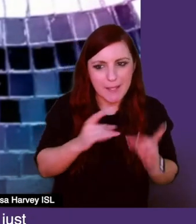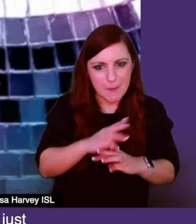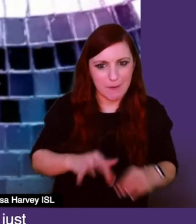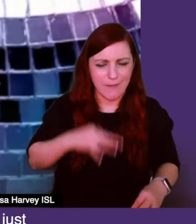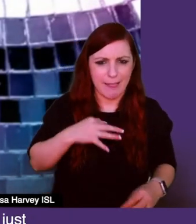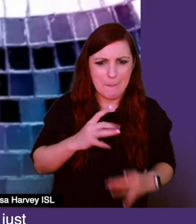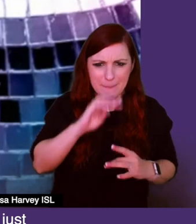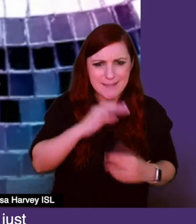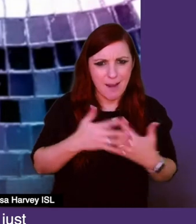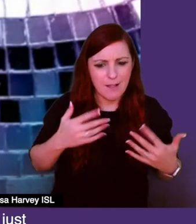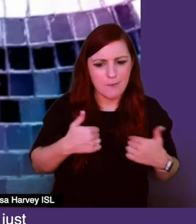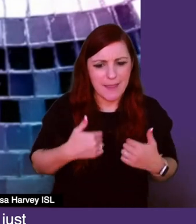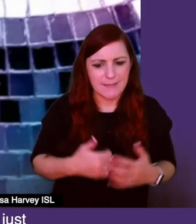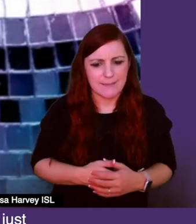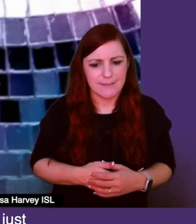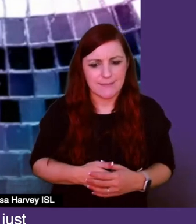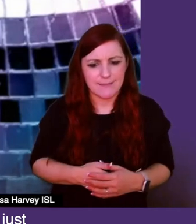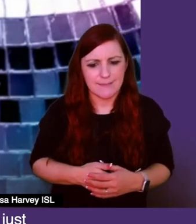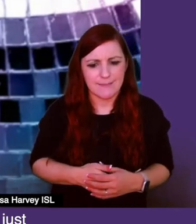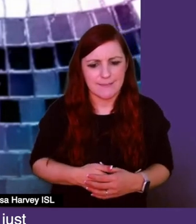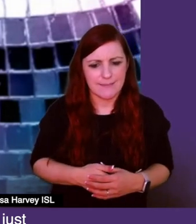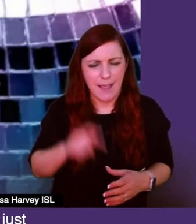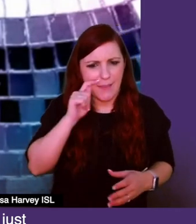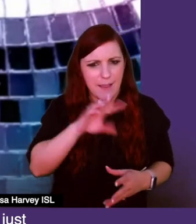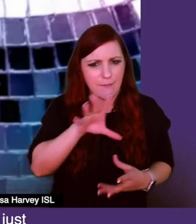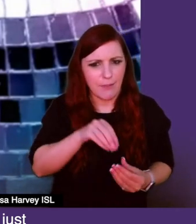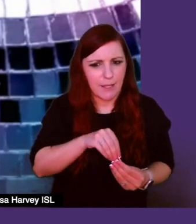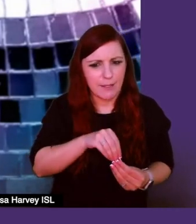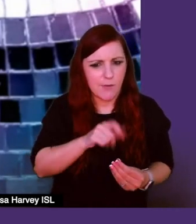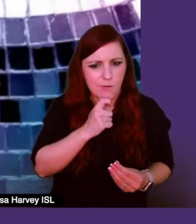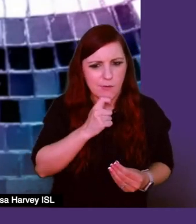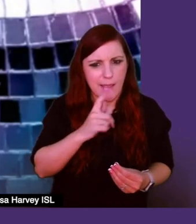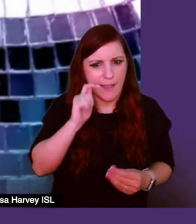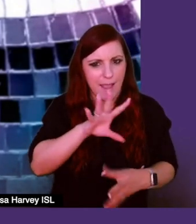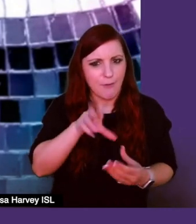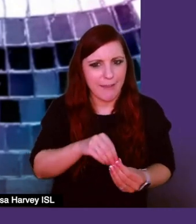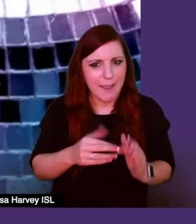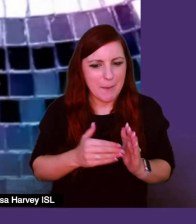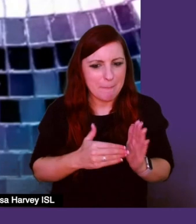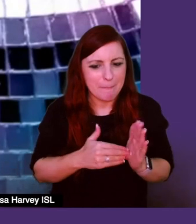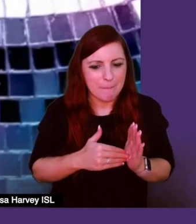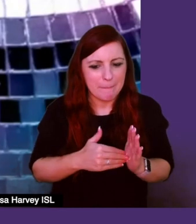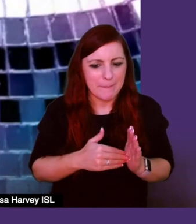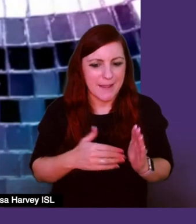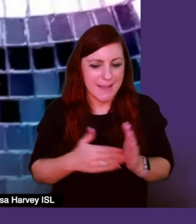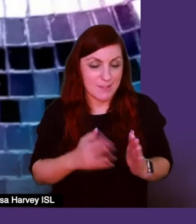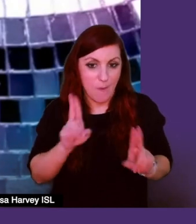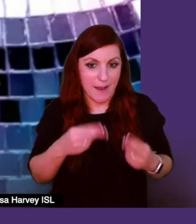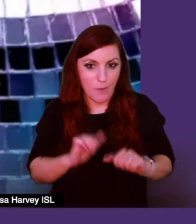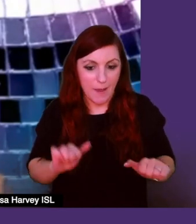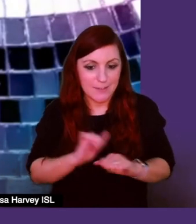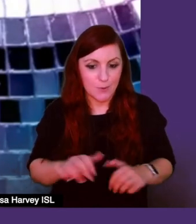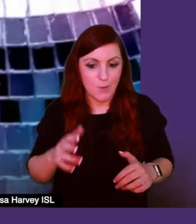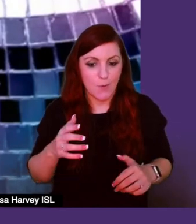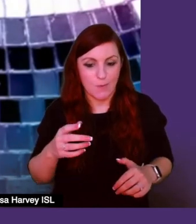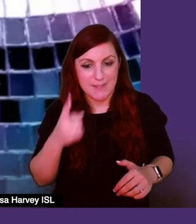so much to me. So yeah, have I got everything out there? Yeah, I think that's everything. And yeah, I can't wait to